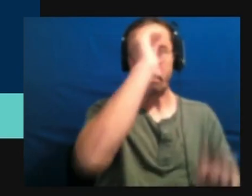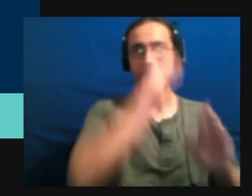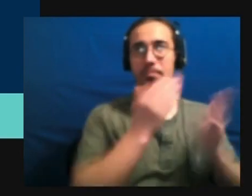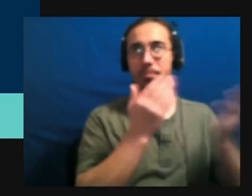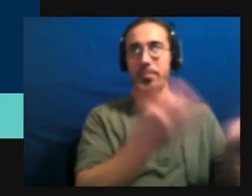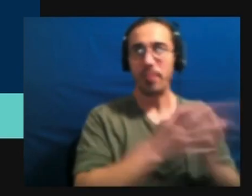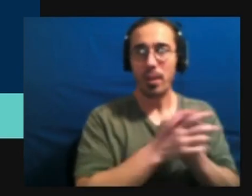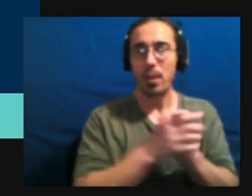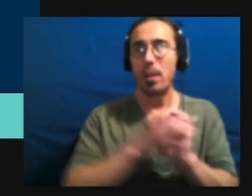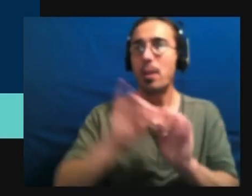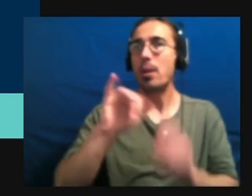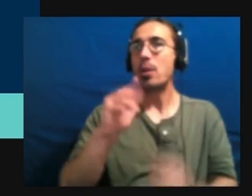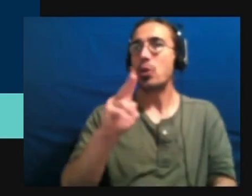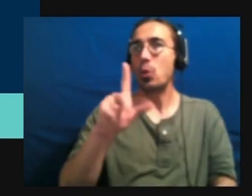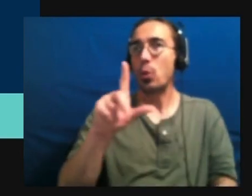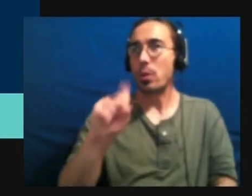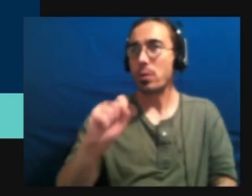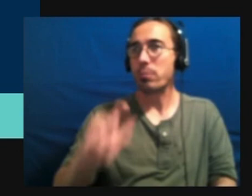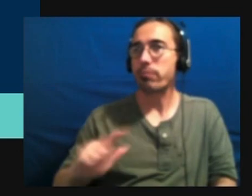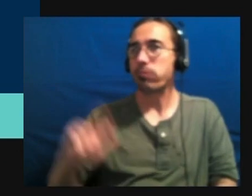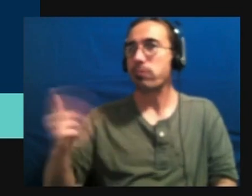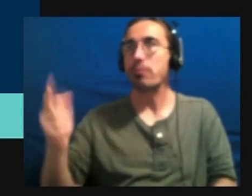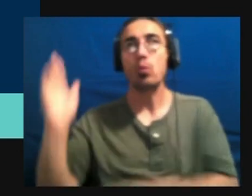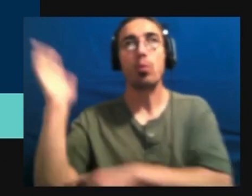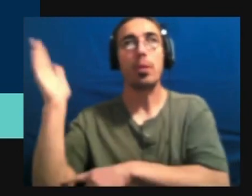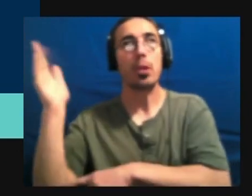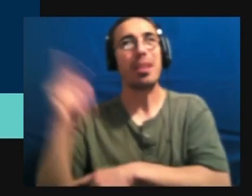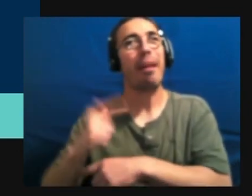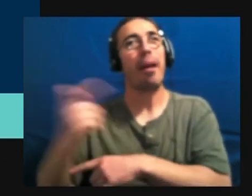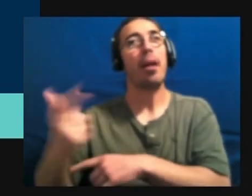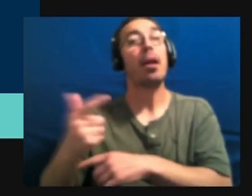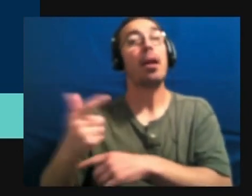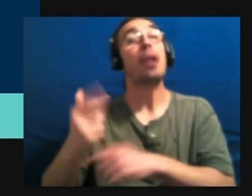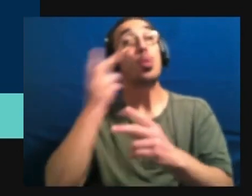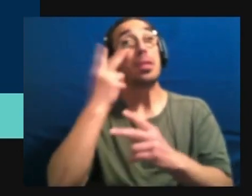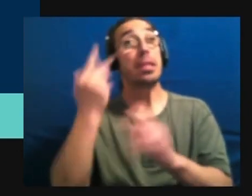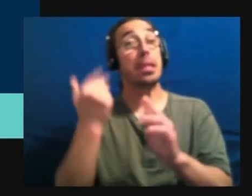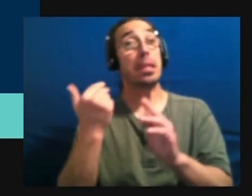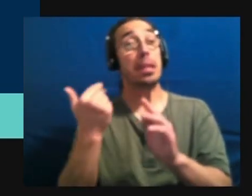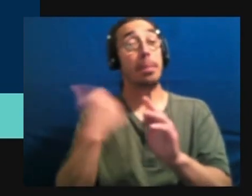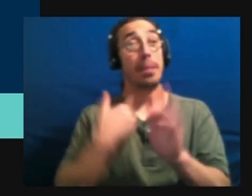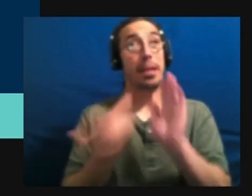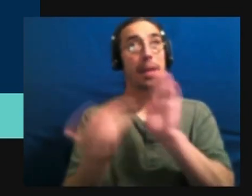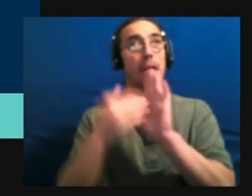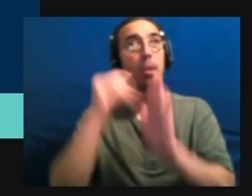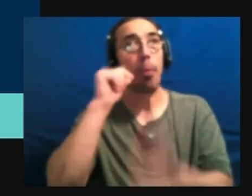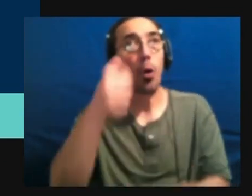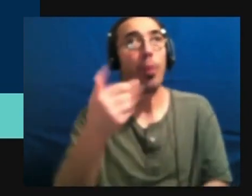Jules will be on next, and you will hear from me again tomorrow. Thank you so much.